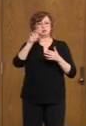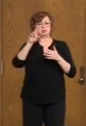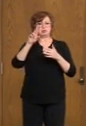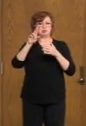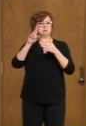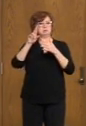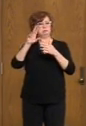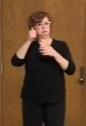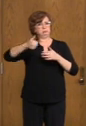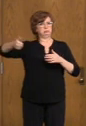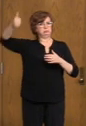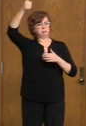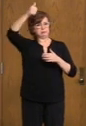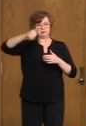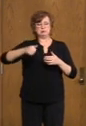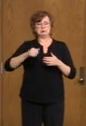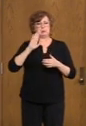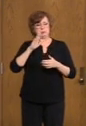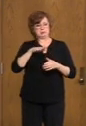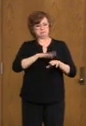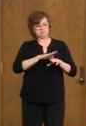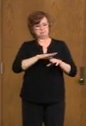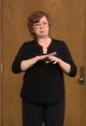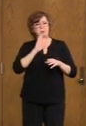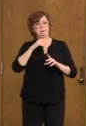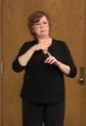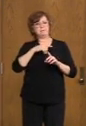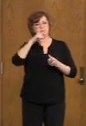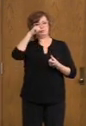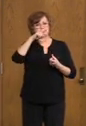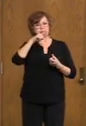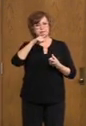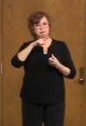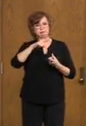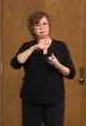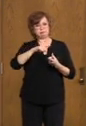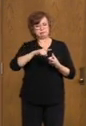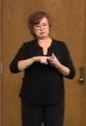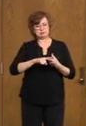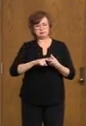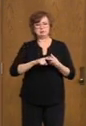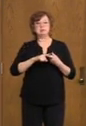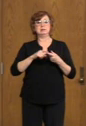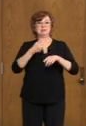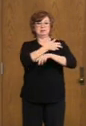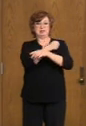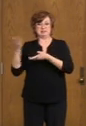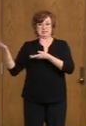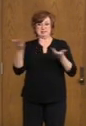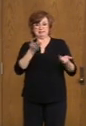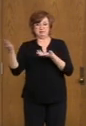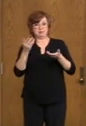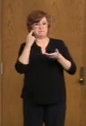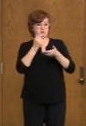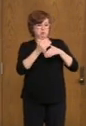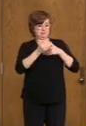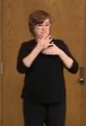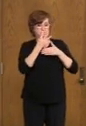if that will further impact Saskatchewan's total supply of vaccines over the course of the next 4 weeks. But this much is